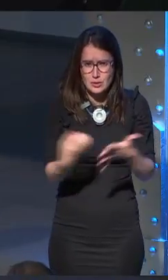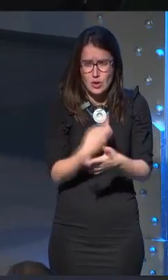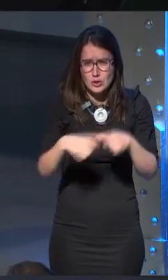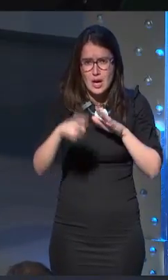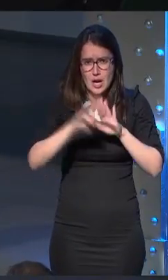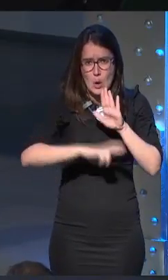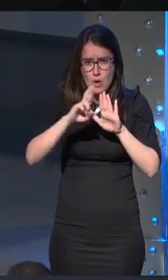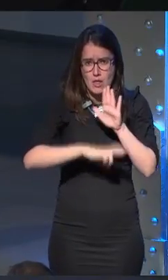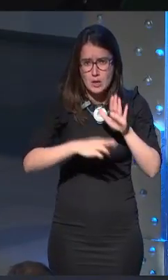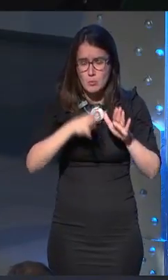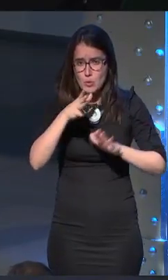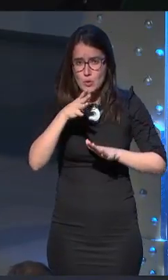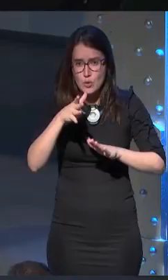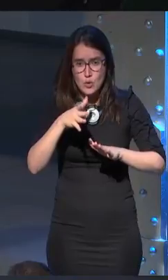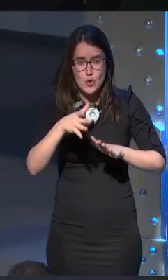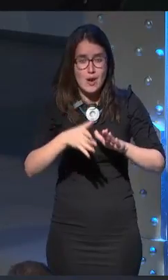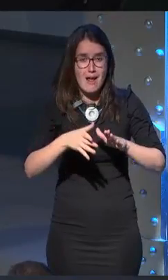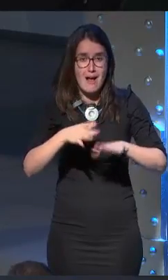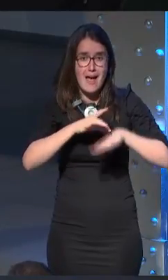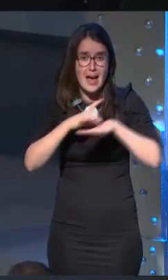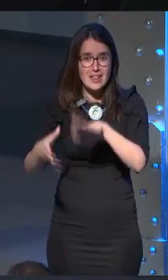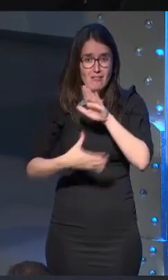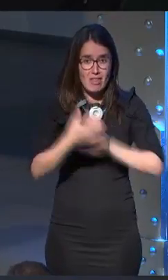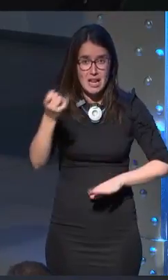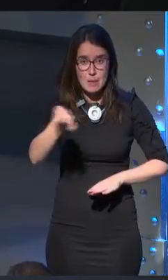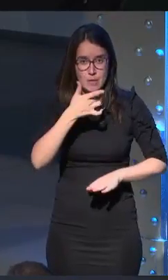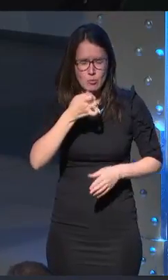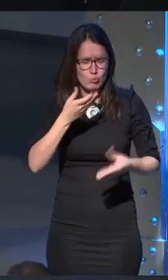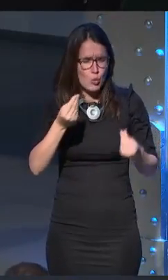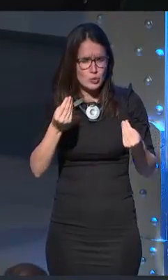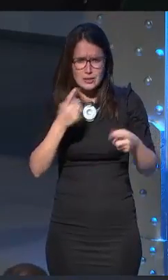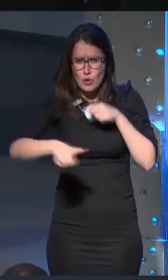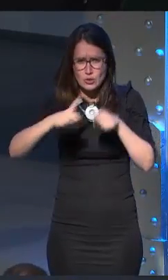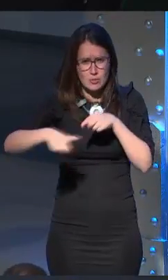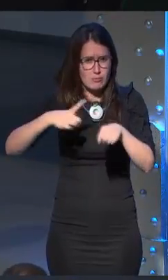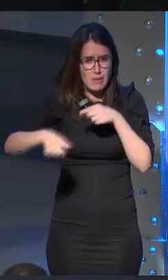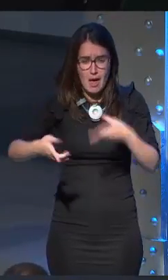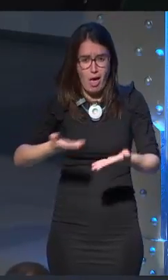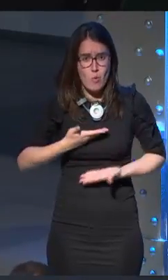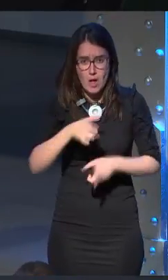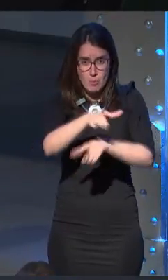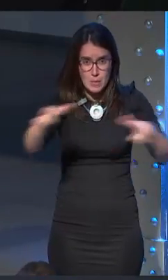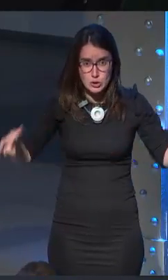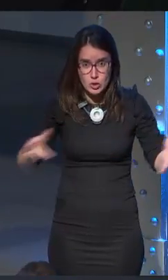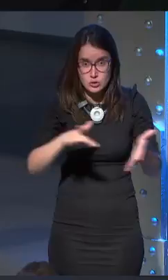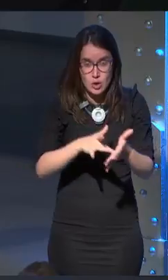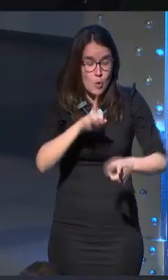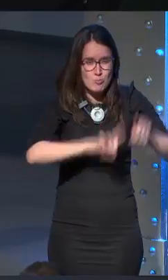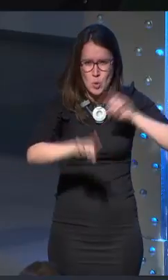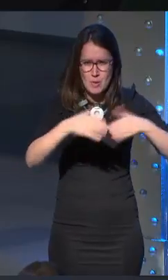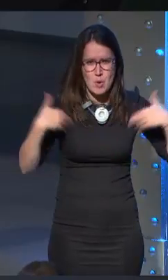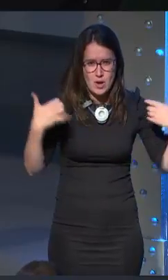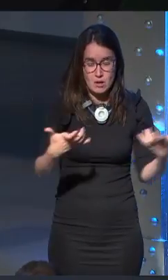special labels. There's certain things that we can go into ourselves, others where we need the ground's permission. So we have pretty good